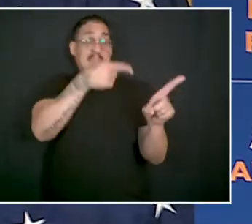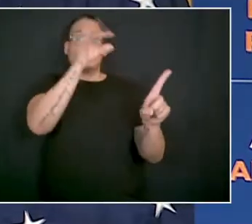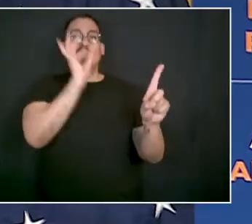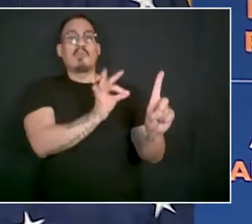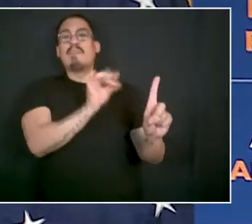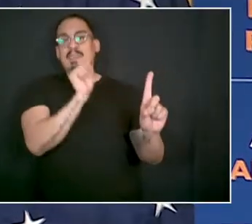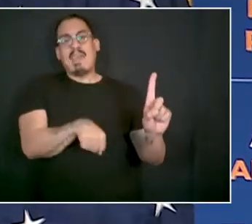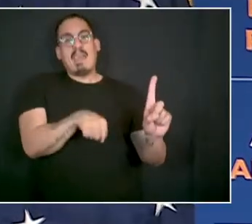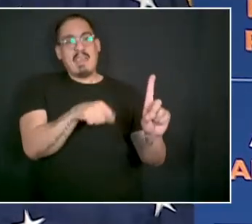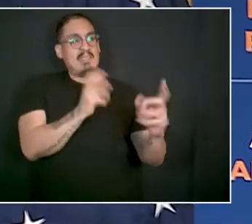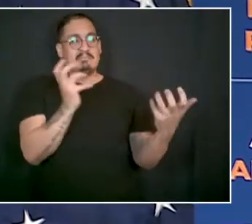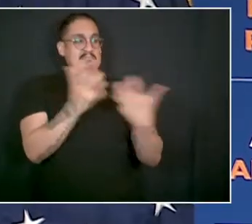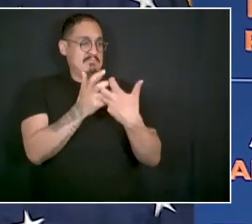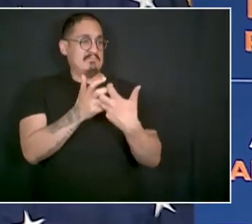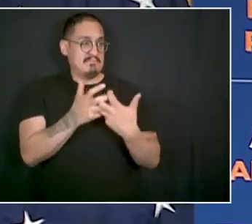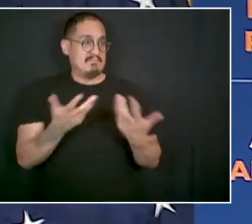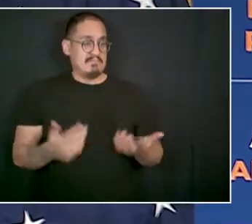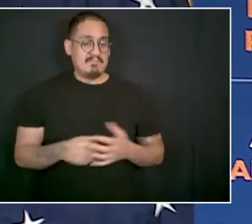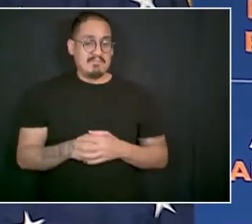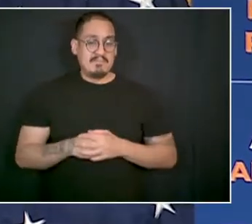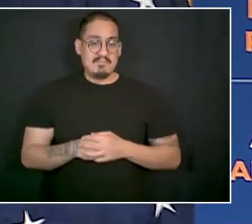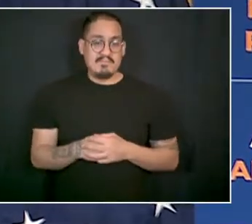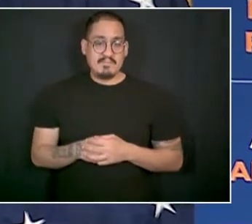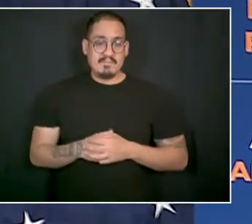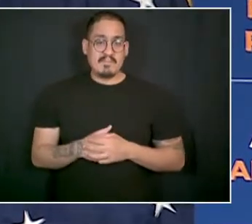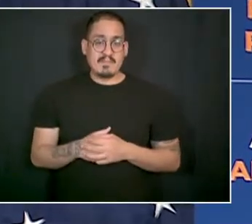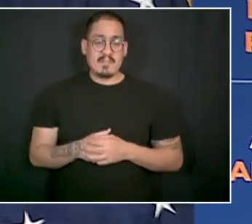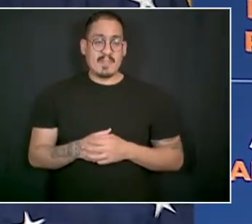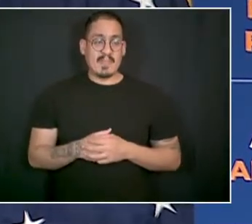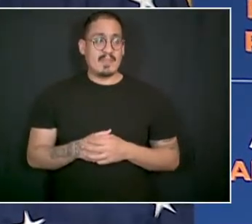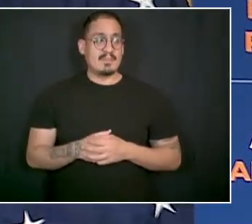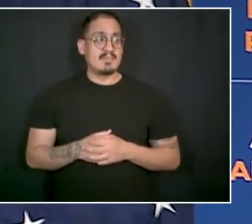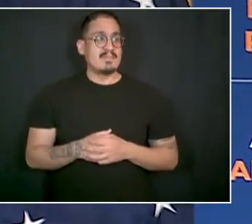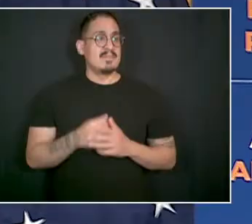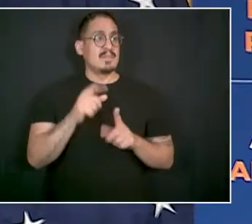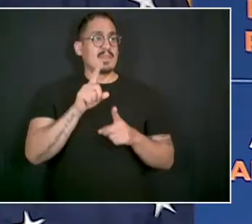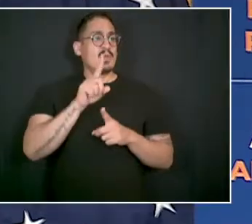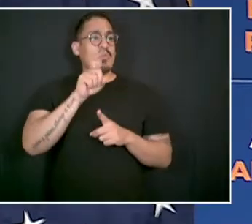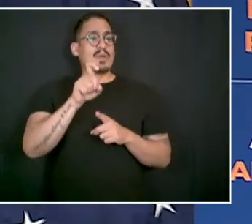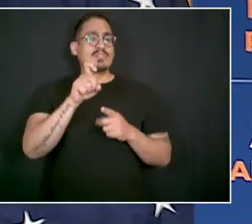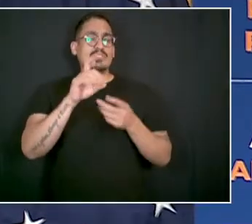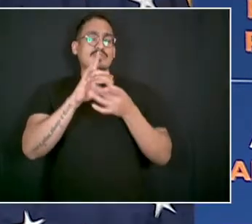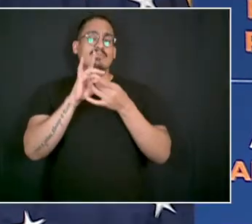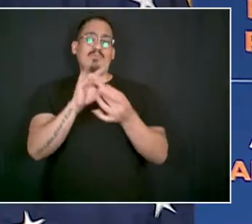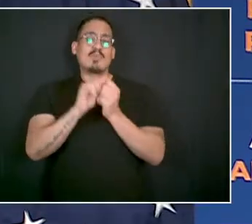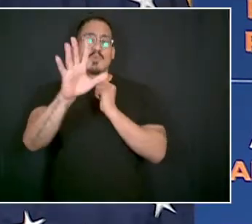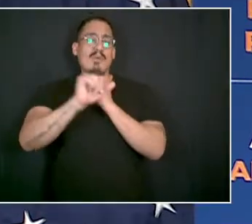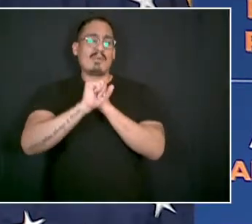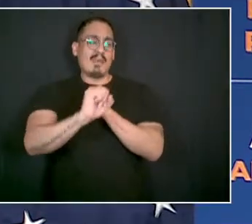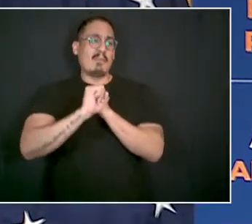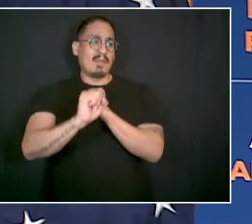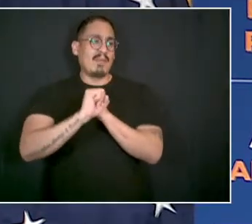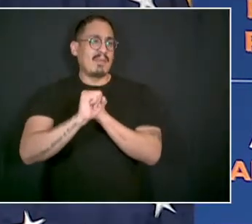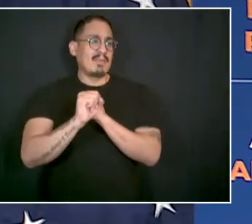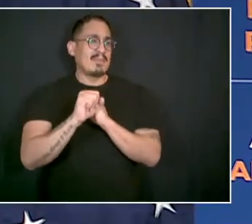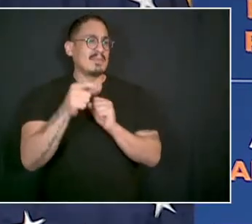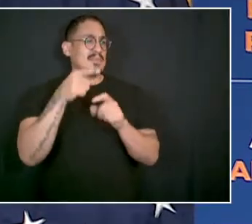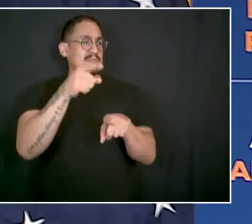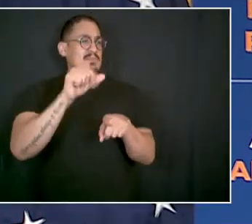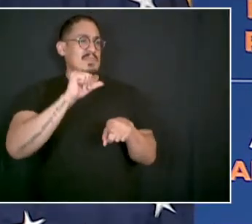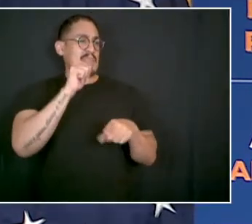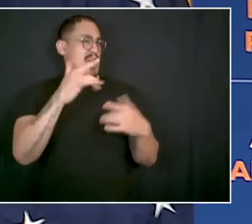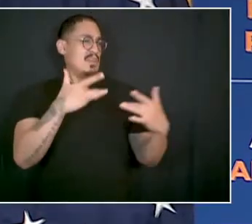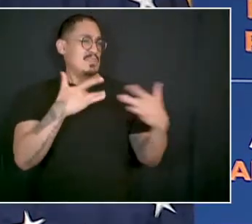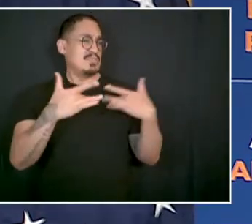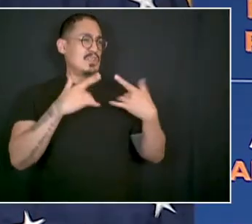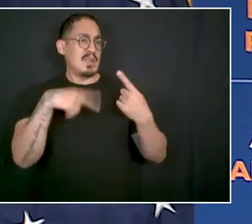aspects. And then a follow-up Yes, question about your campaign. You said you're not worried. Everybody's catching up to you. You haven't really been on the campaign trail. I know you've